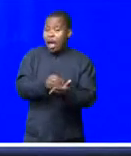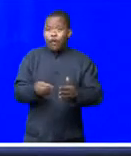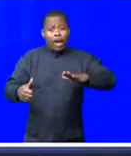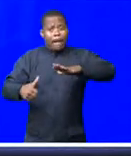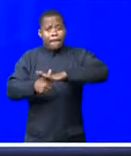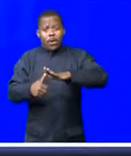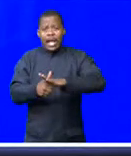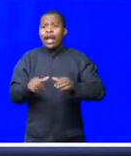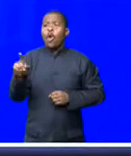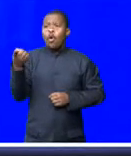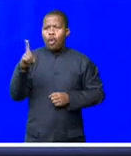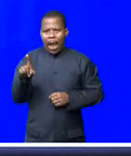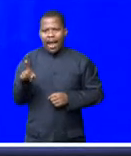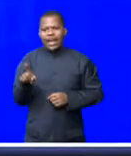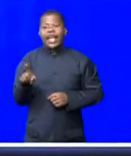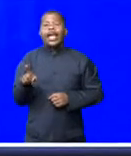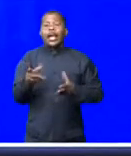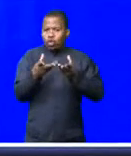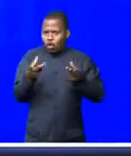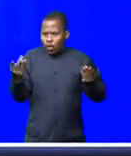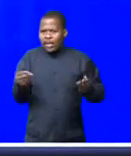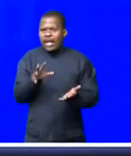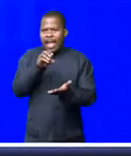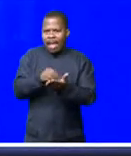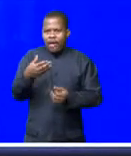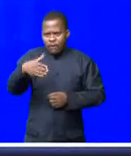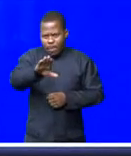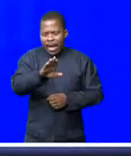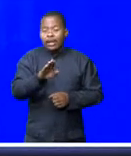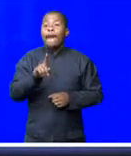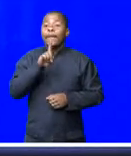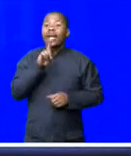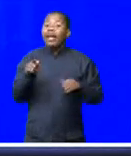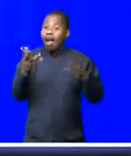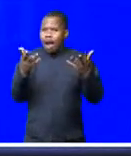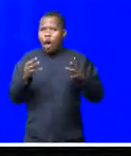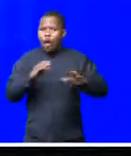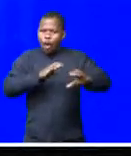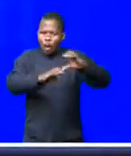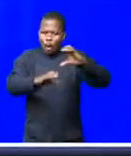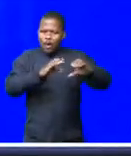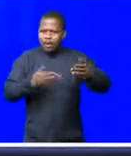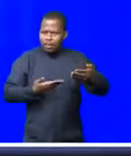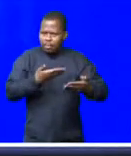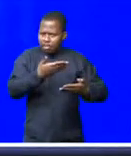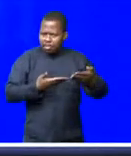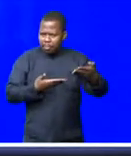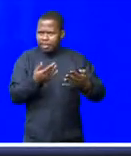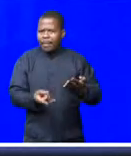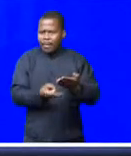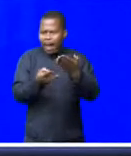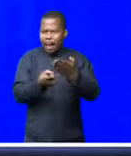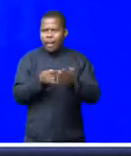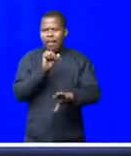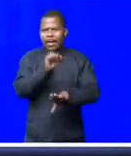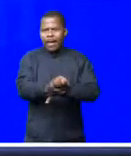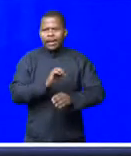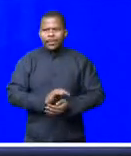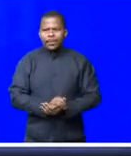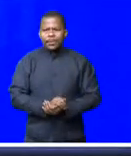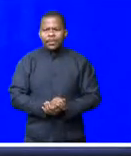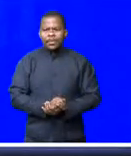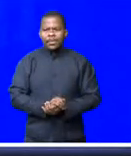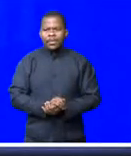through consensus and dialogue. We build each other up and